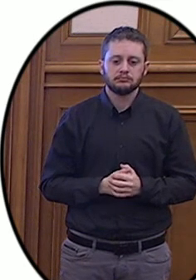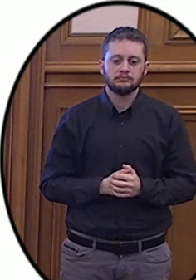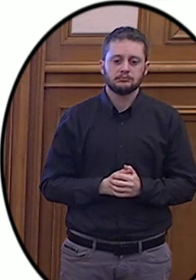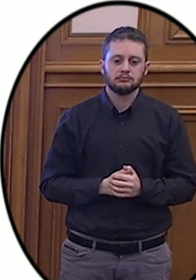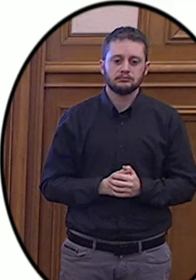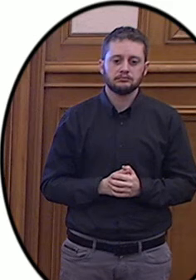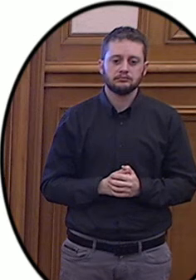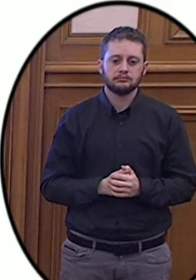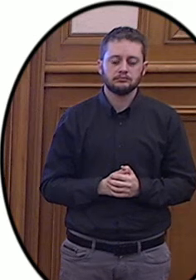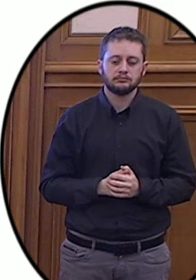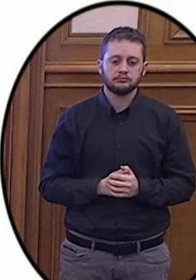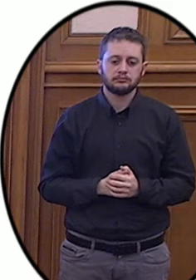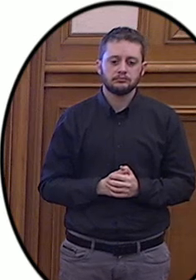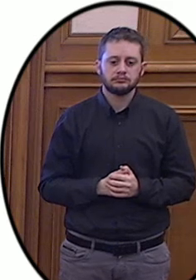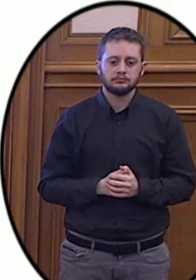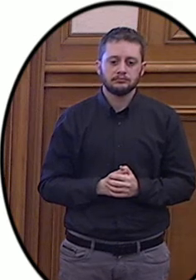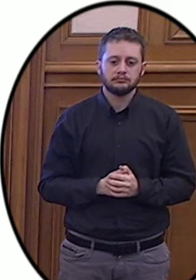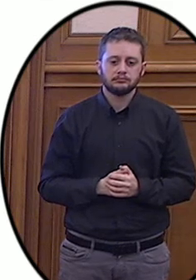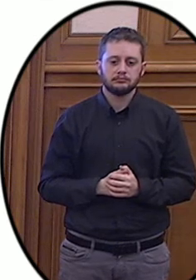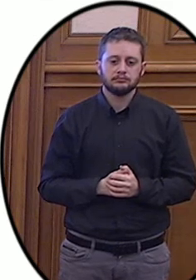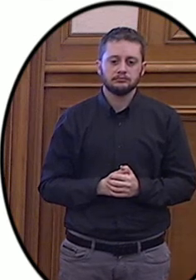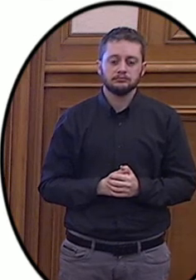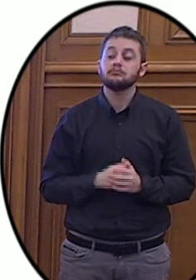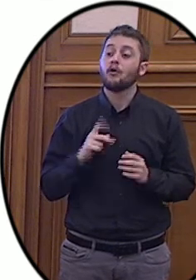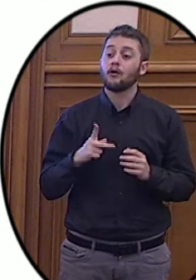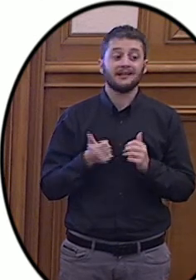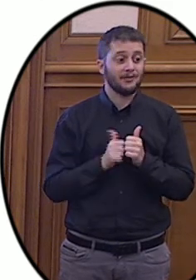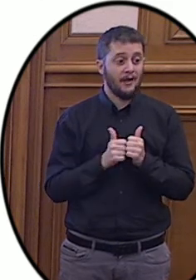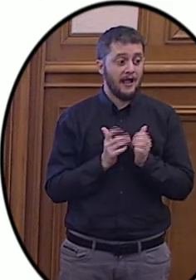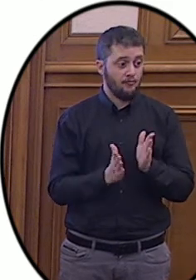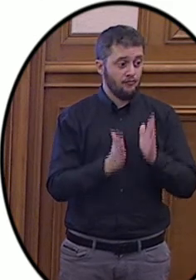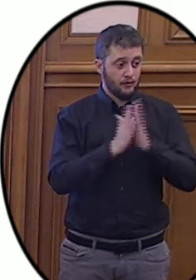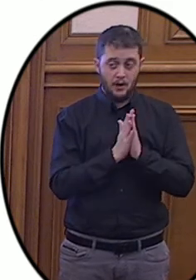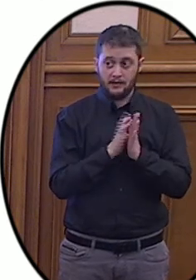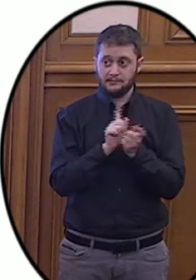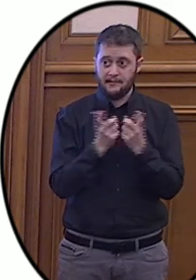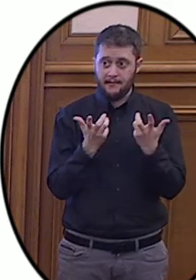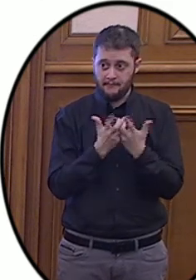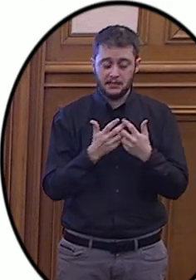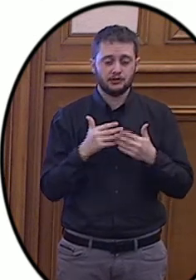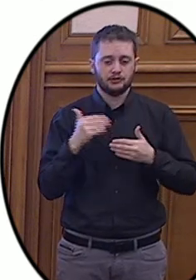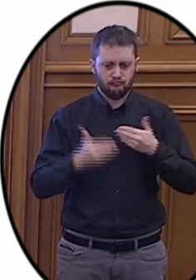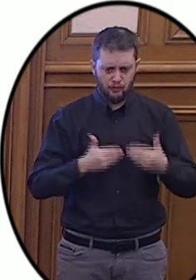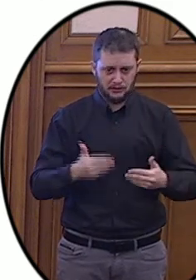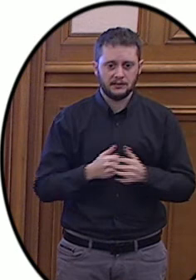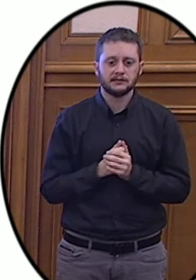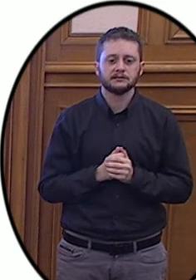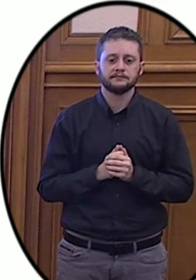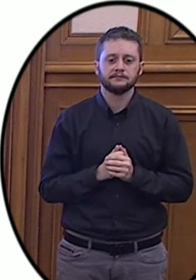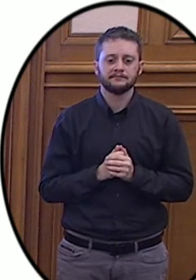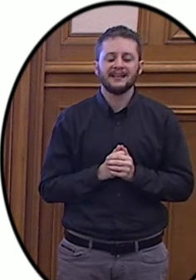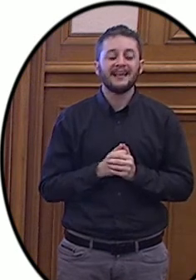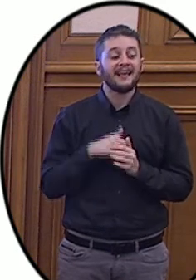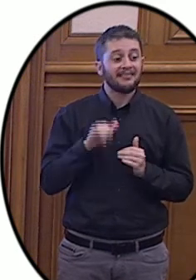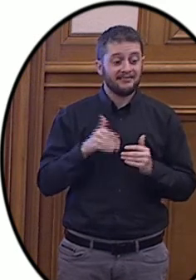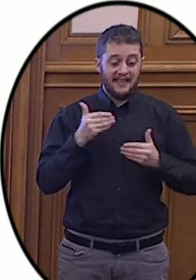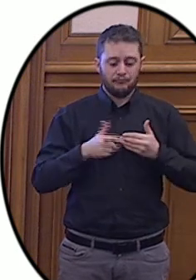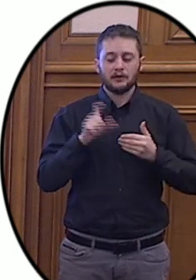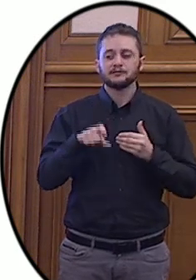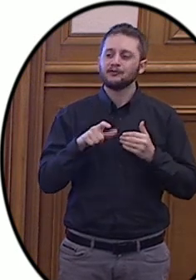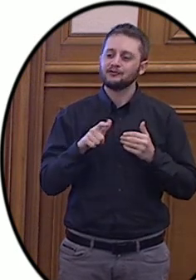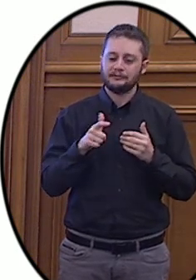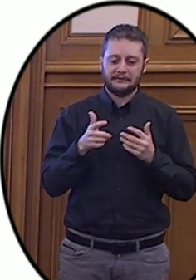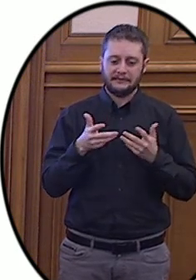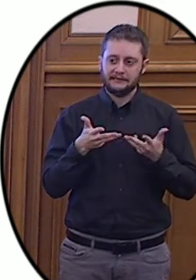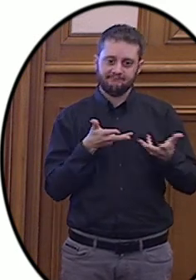Continuing with the process for accommodations and modifications, it's supposed to be an interactive process. So